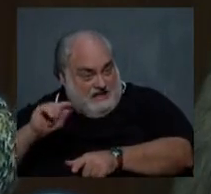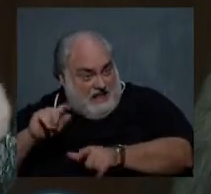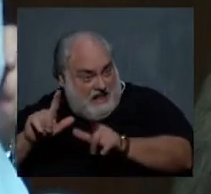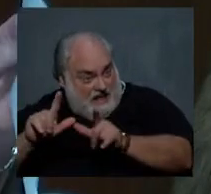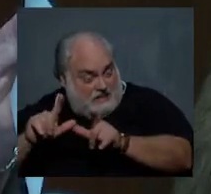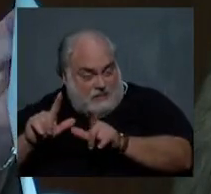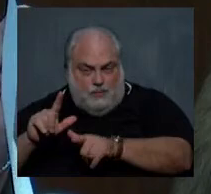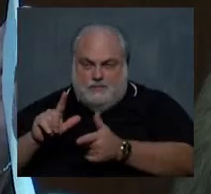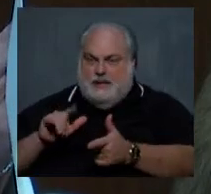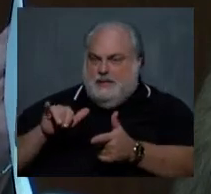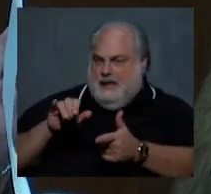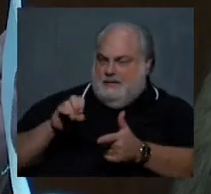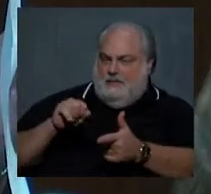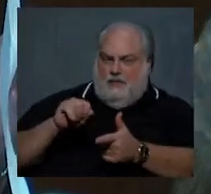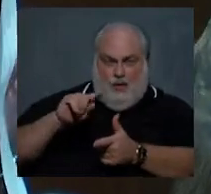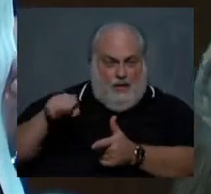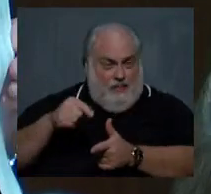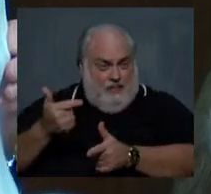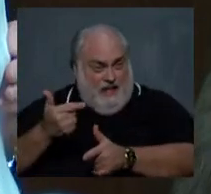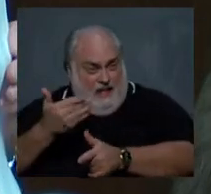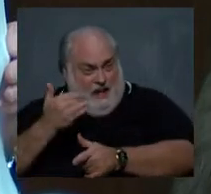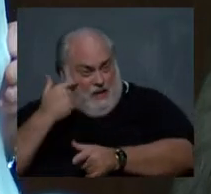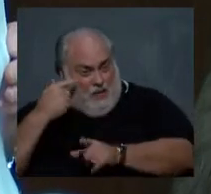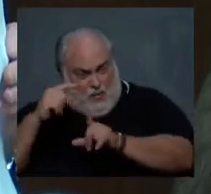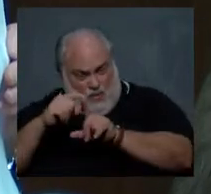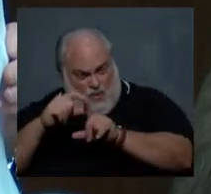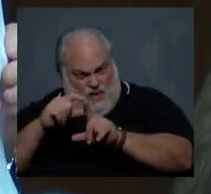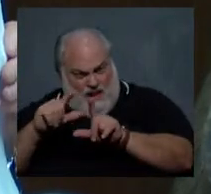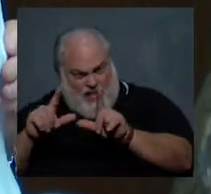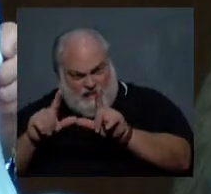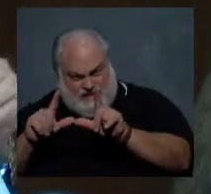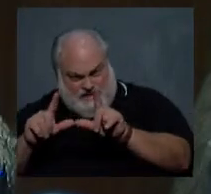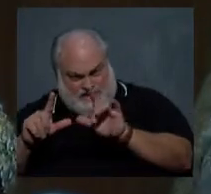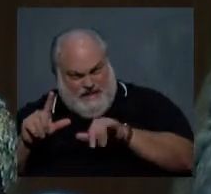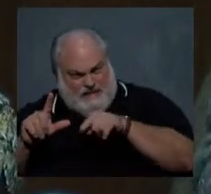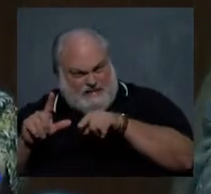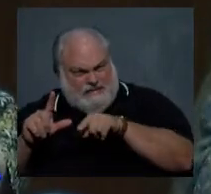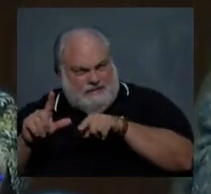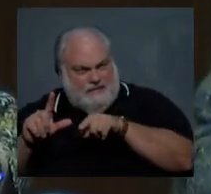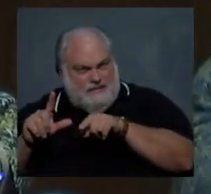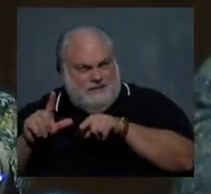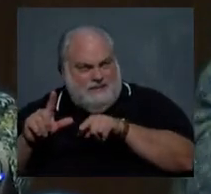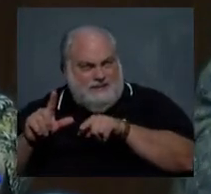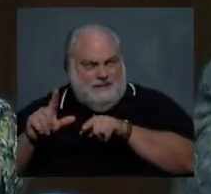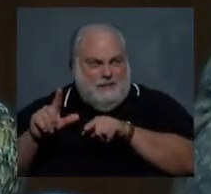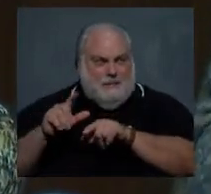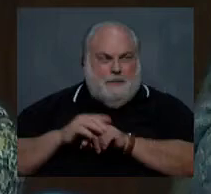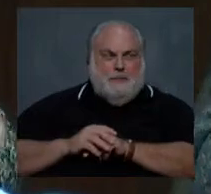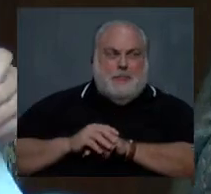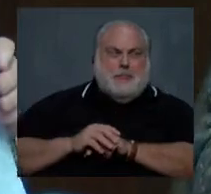Yes. Only thing I understood was, I only understood one word out of all of that. So,